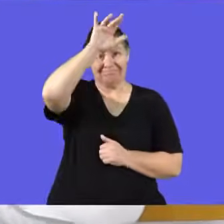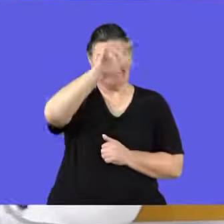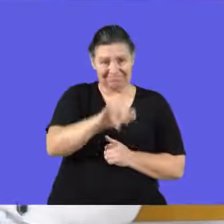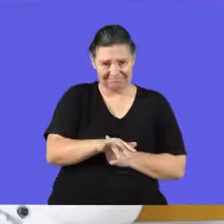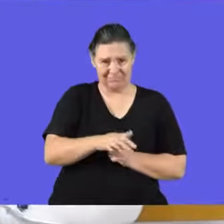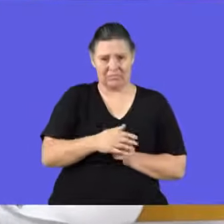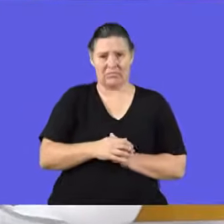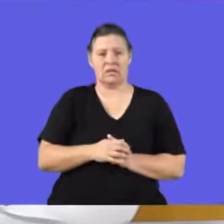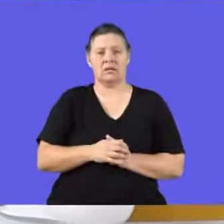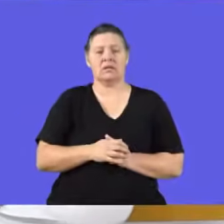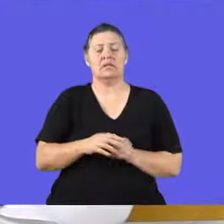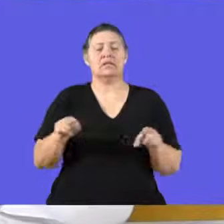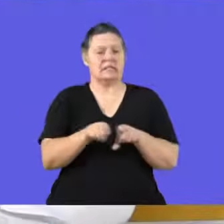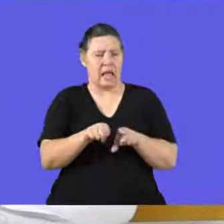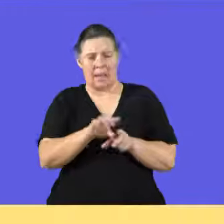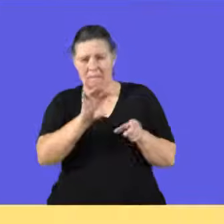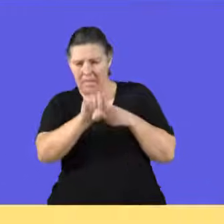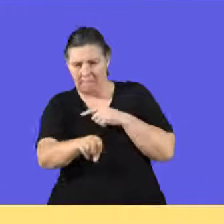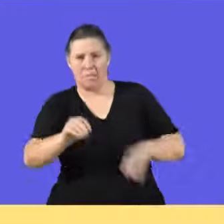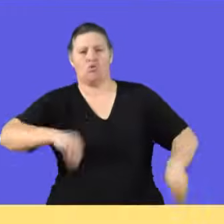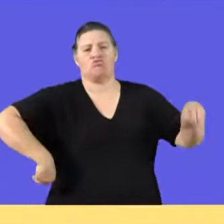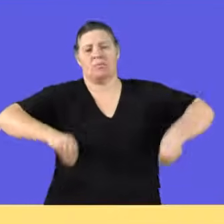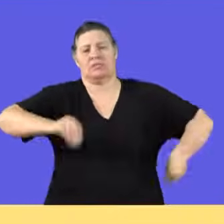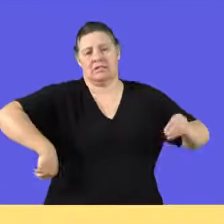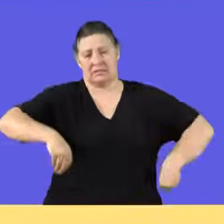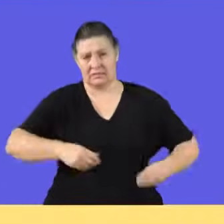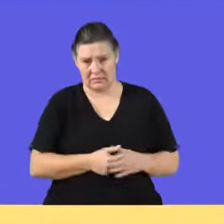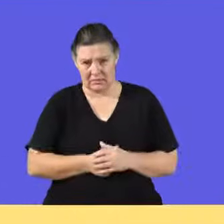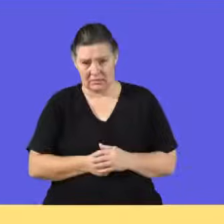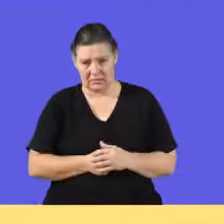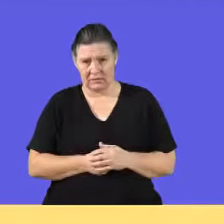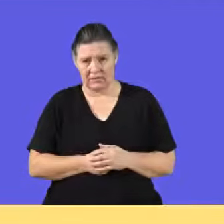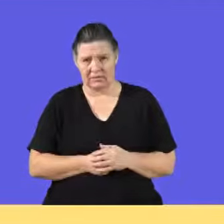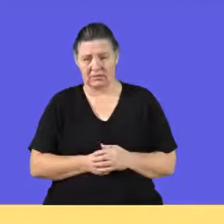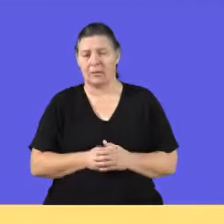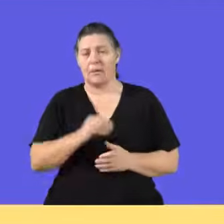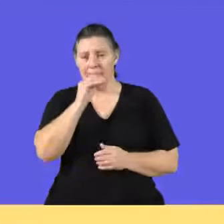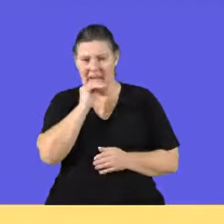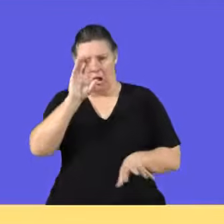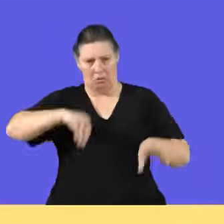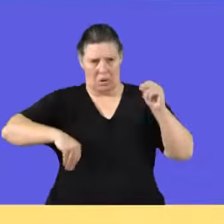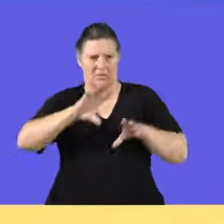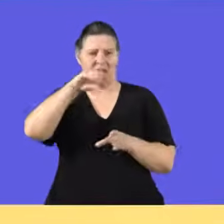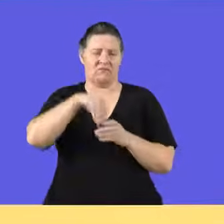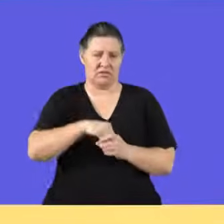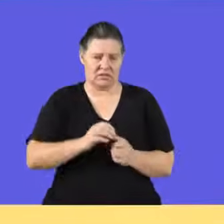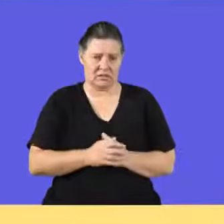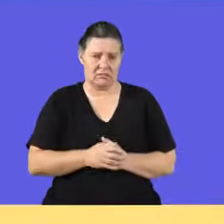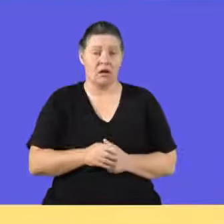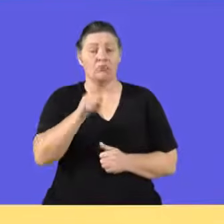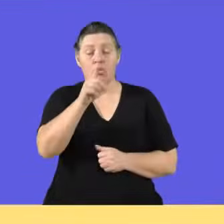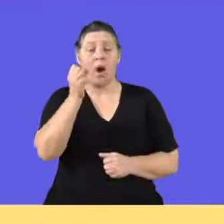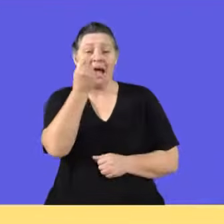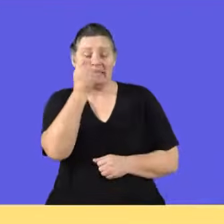contract. These above that I've mentioned will also be found in corruption. These are wrapped up in what we